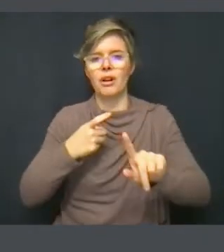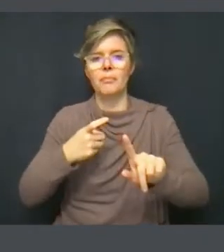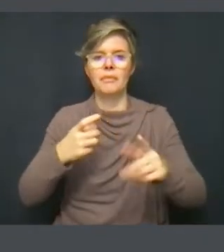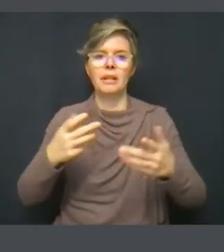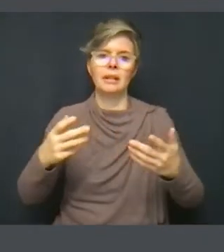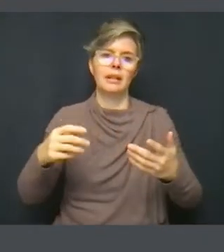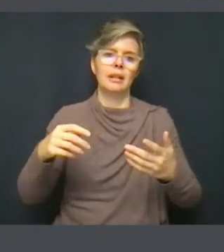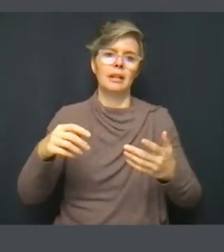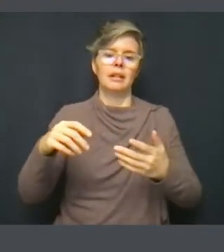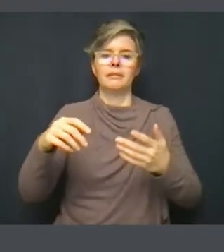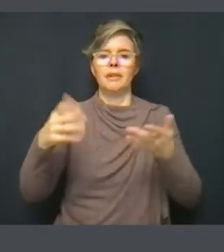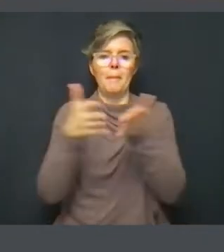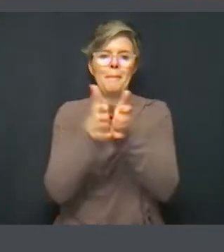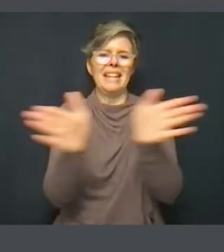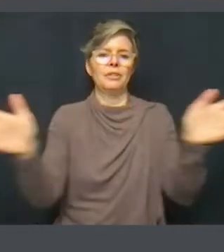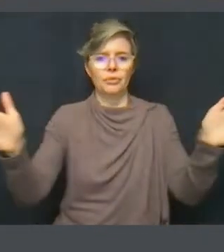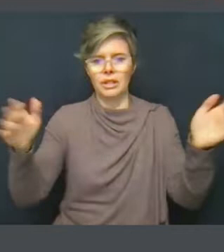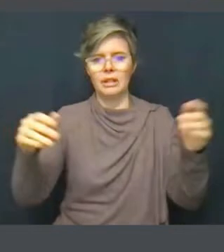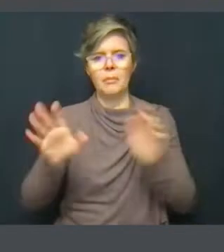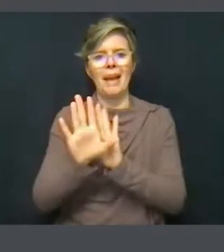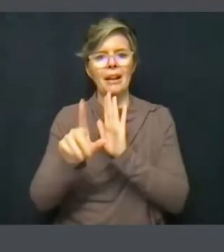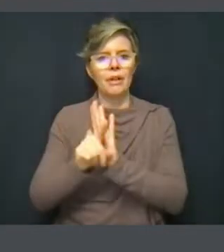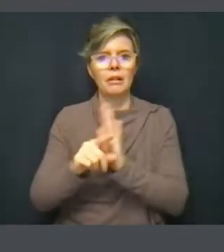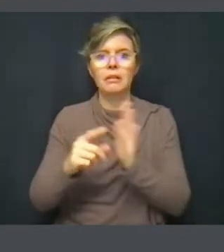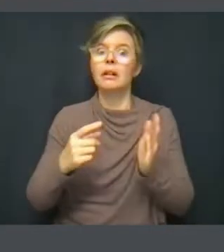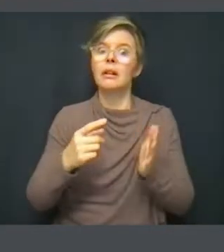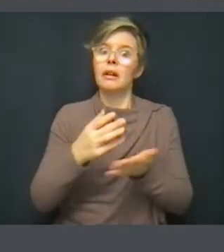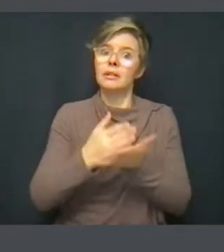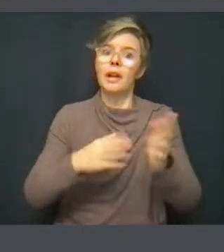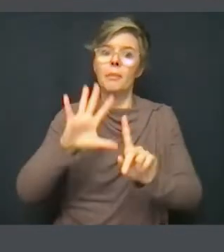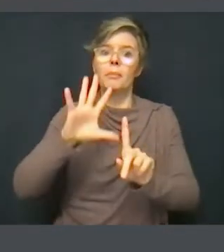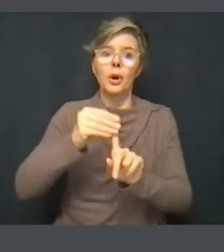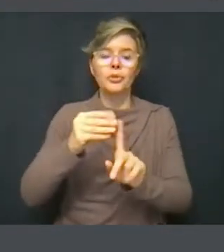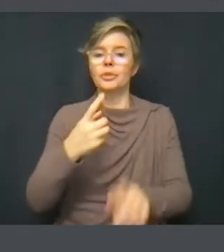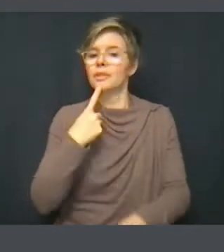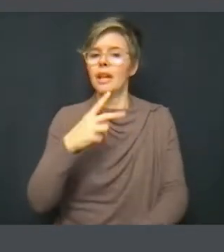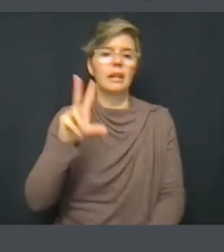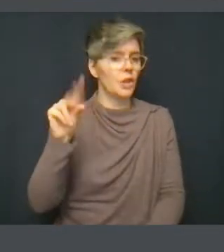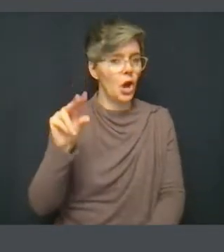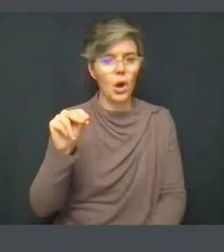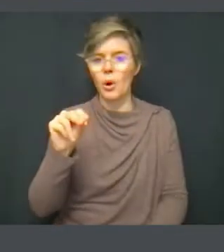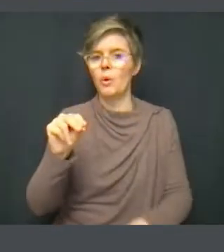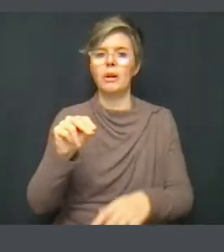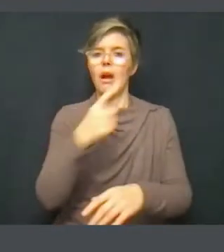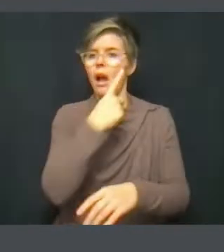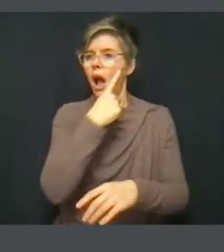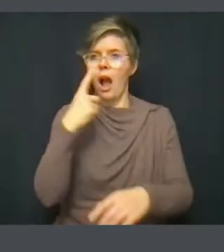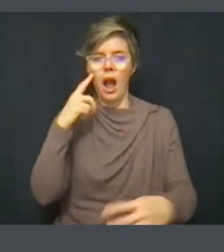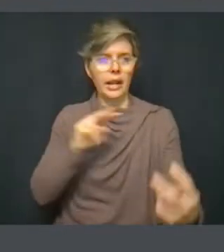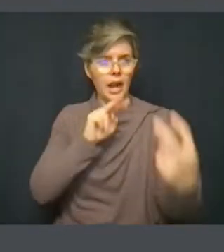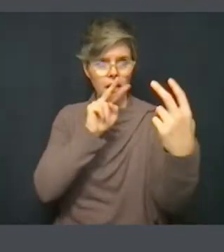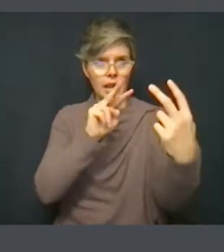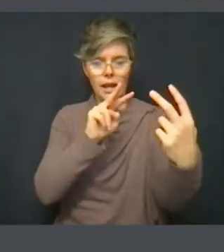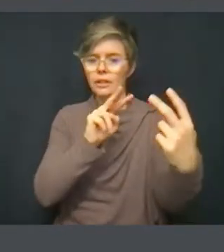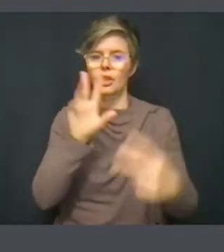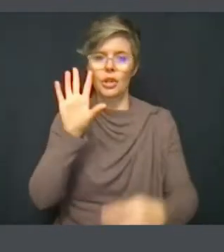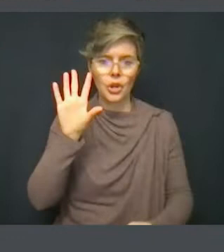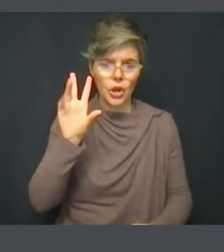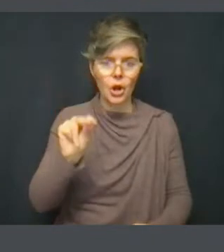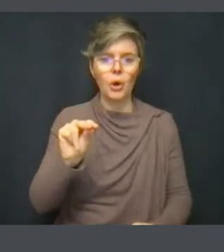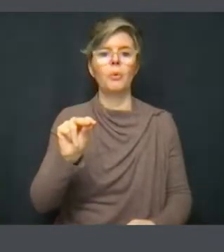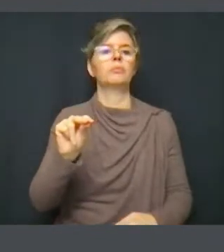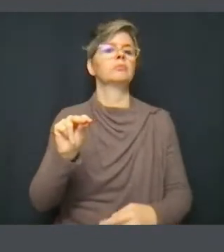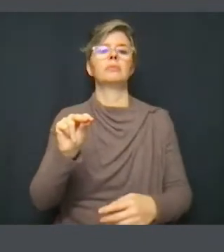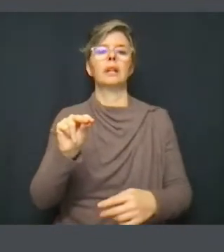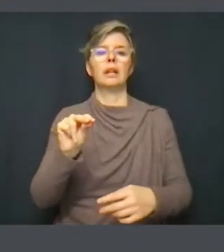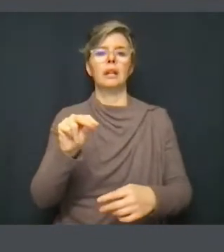is instructed to not make eye contact with an adult, right? And when you test the kid and the kid's not making any eye contact with you, you might think